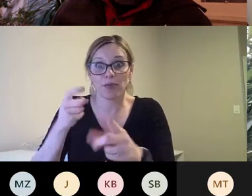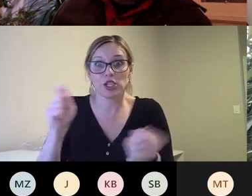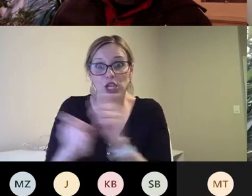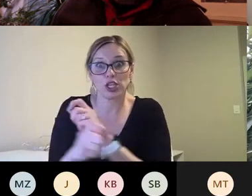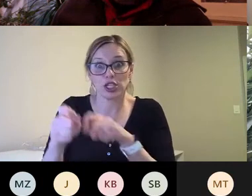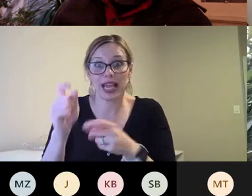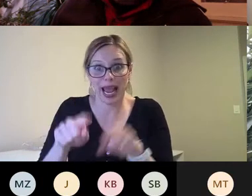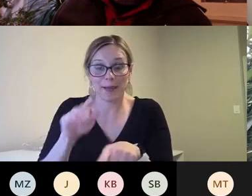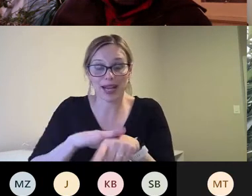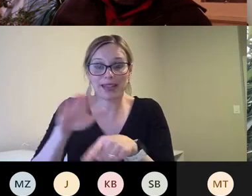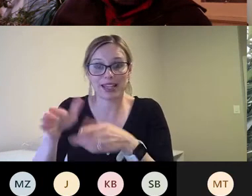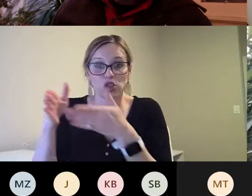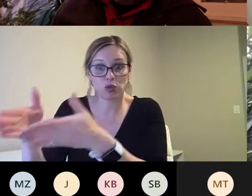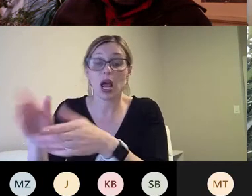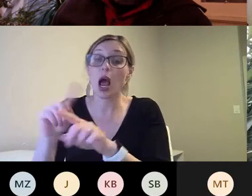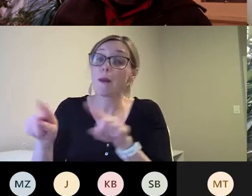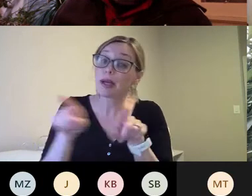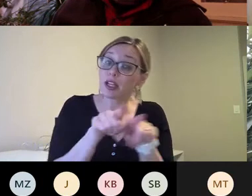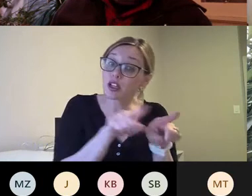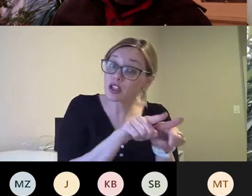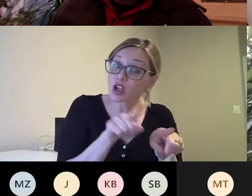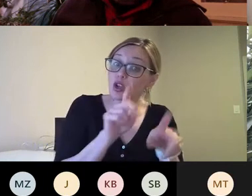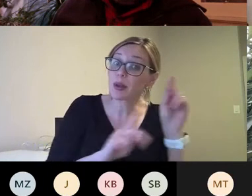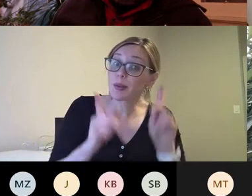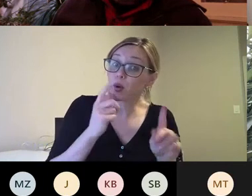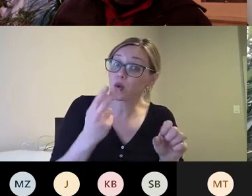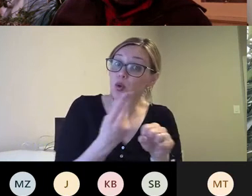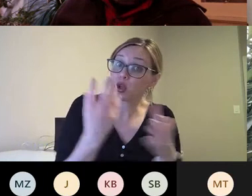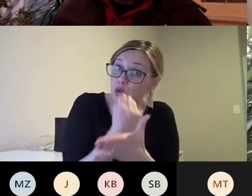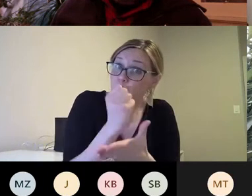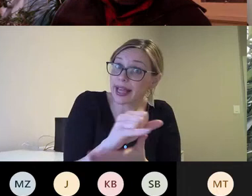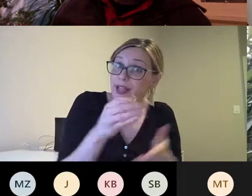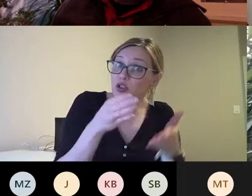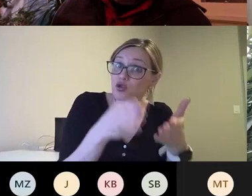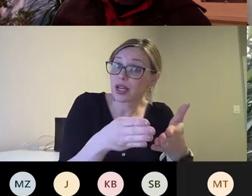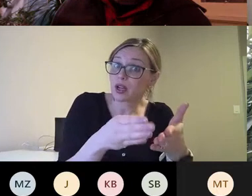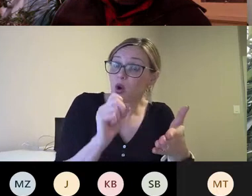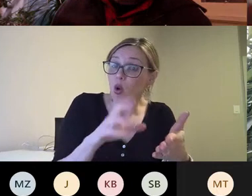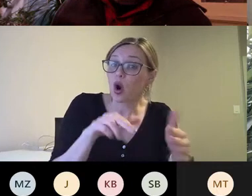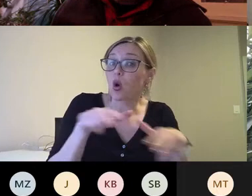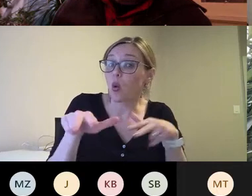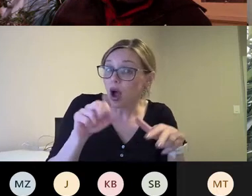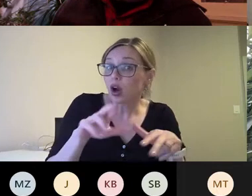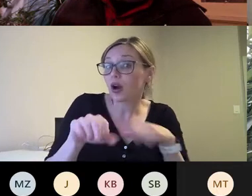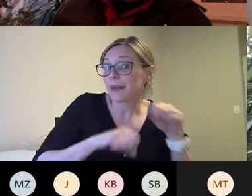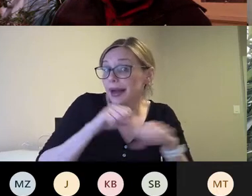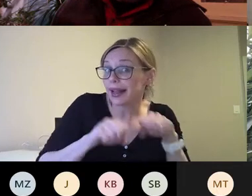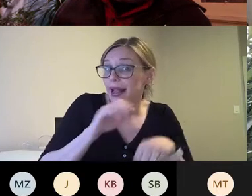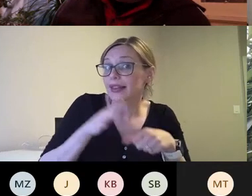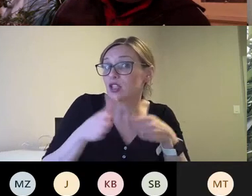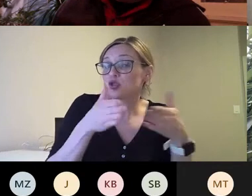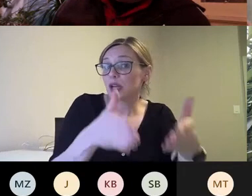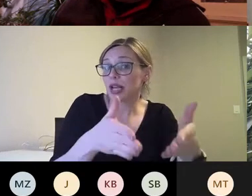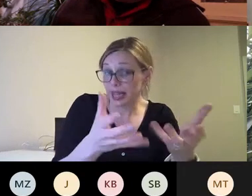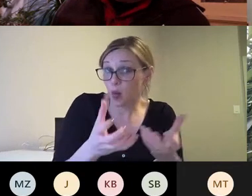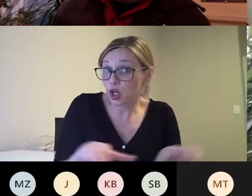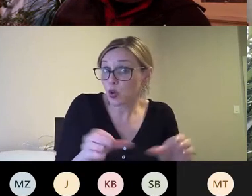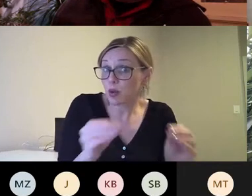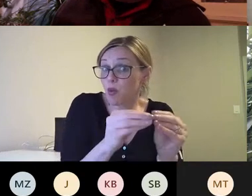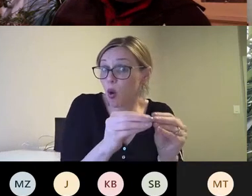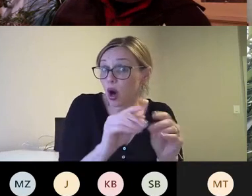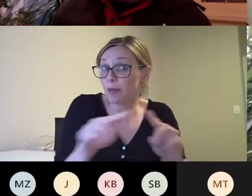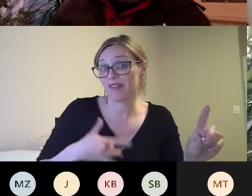people who utilize that street, or maybe want to utilize that street and patron that street even more, but feel that